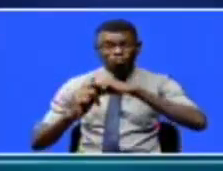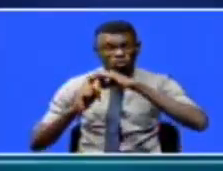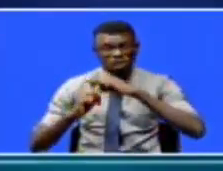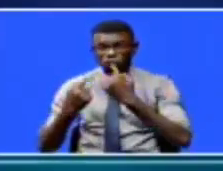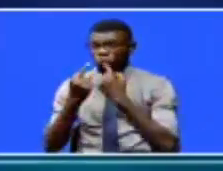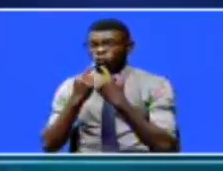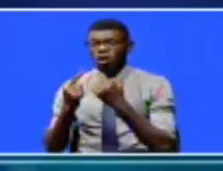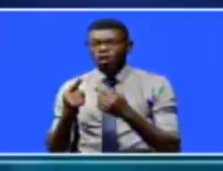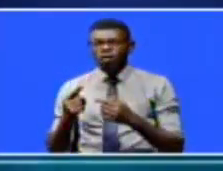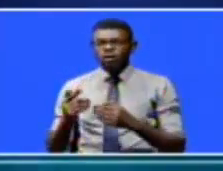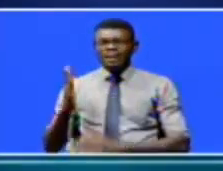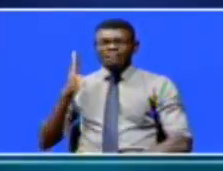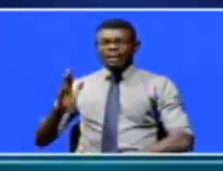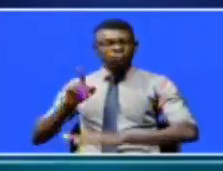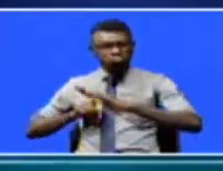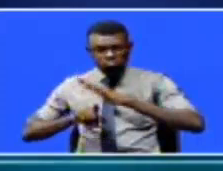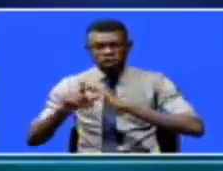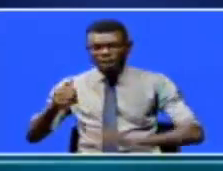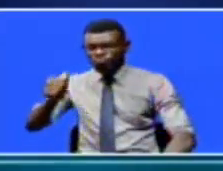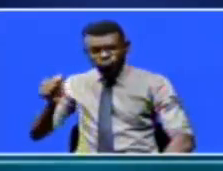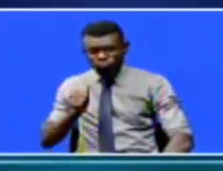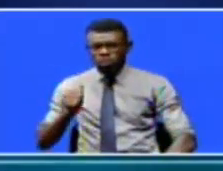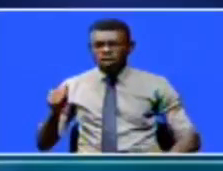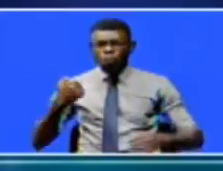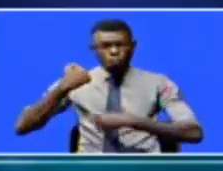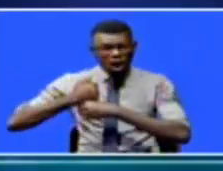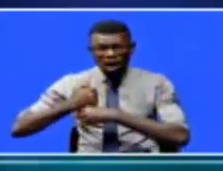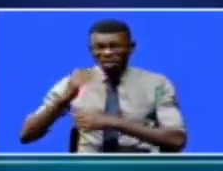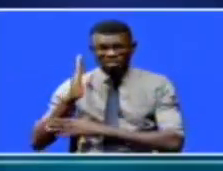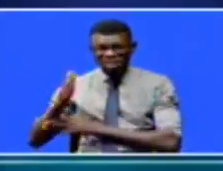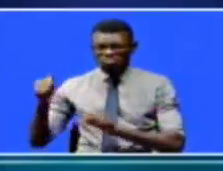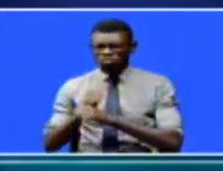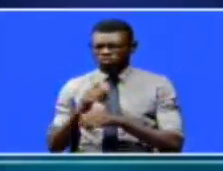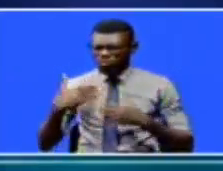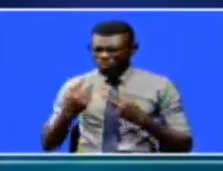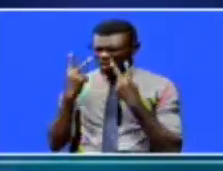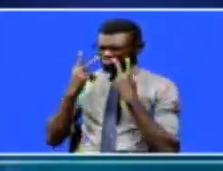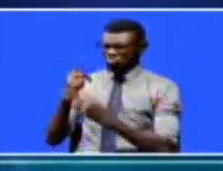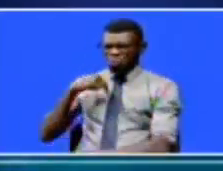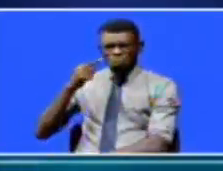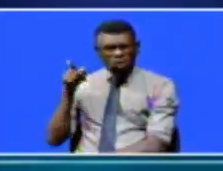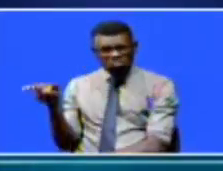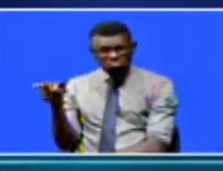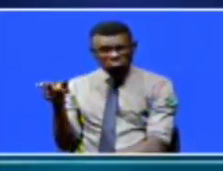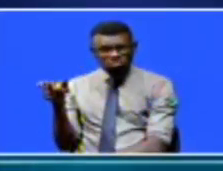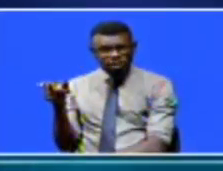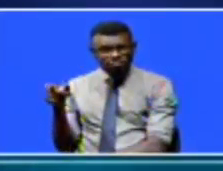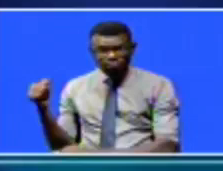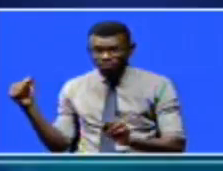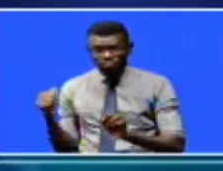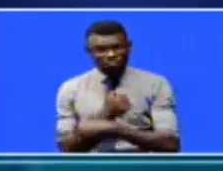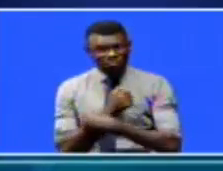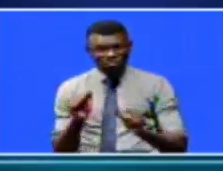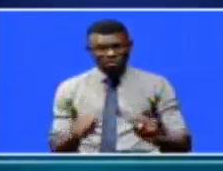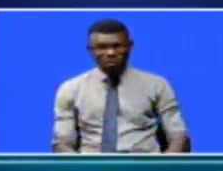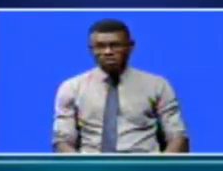start doing your work. You can't just boom inside and start your work. Even they will wonder, who is he, who is she, who is he?